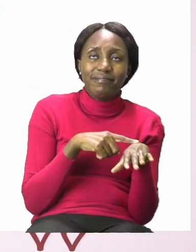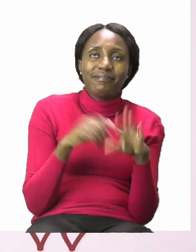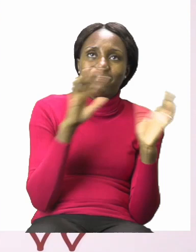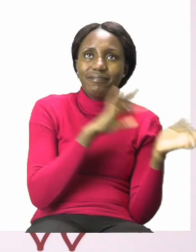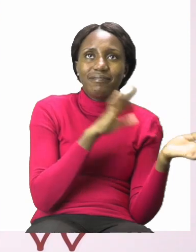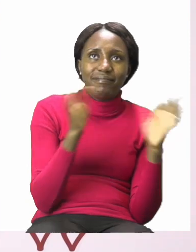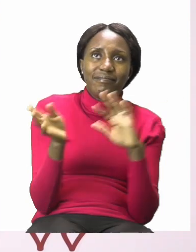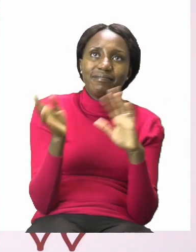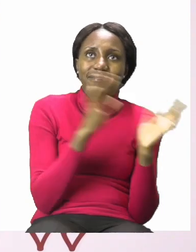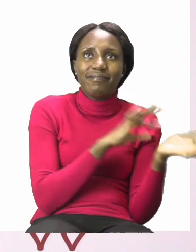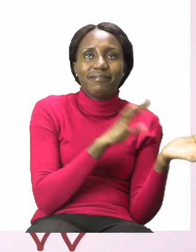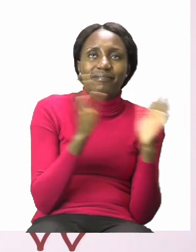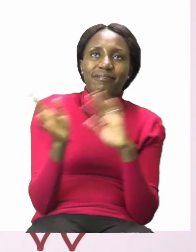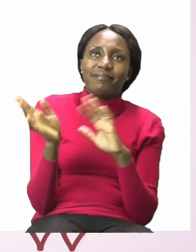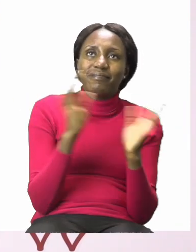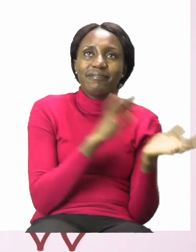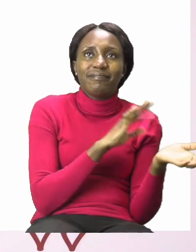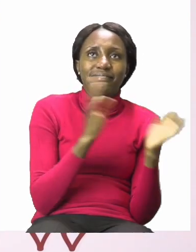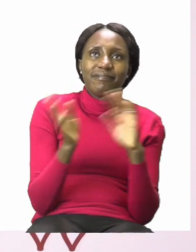goodbye,